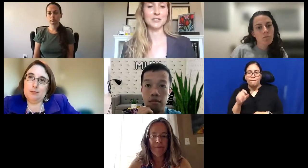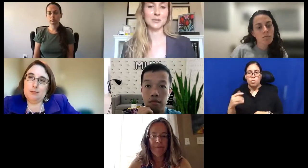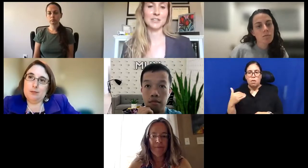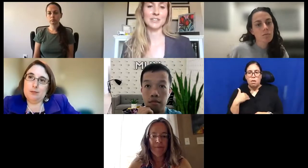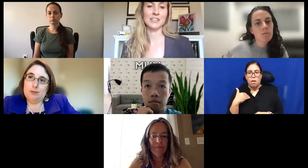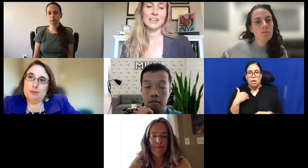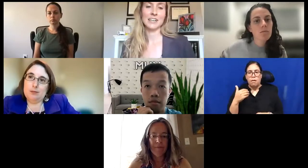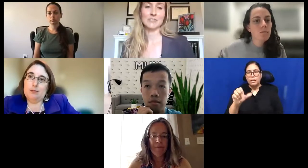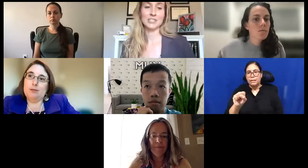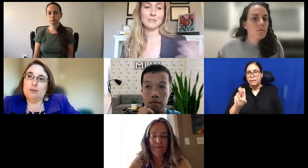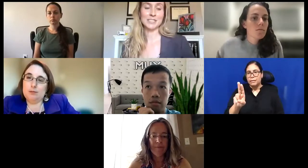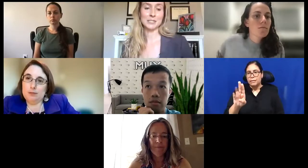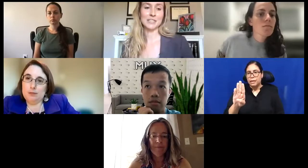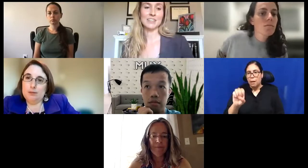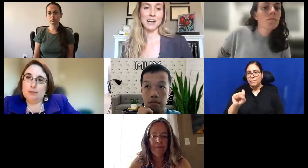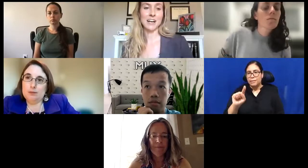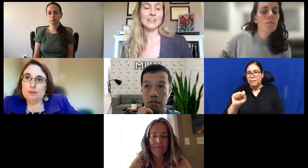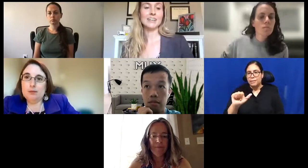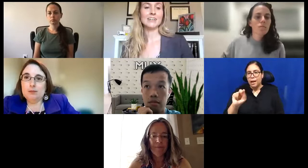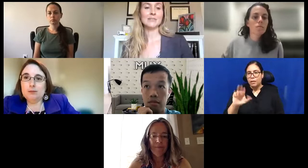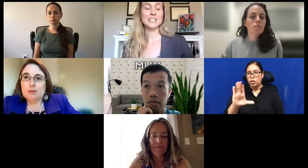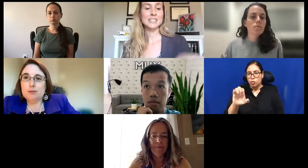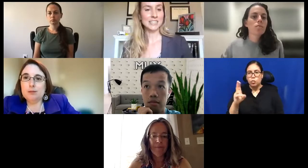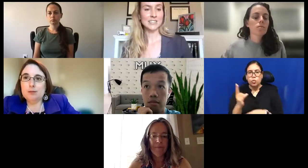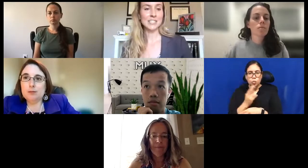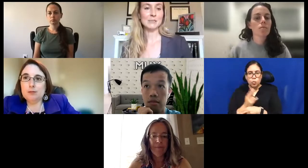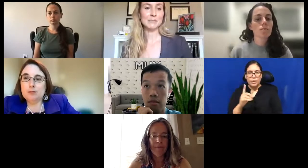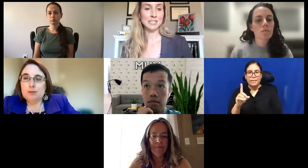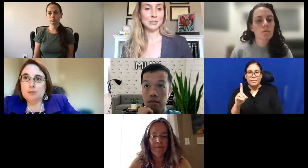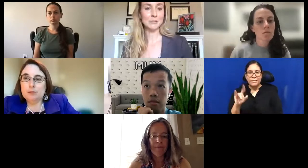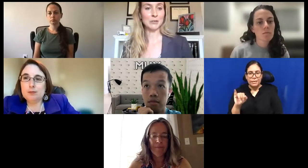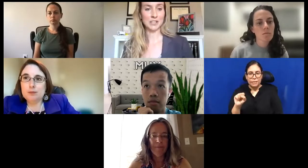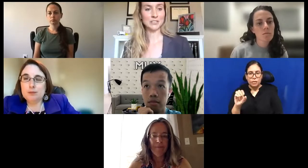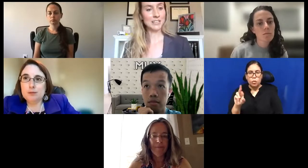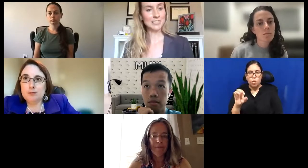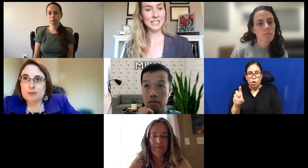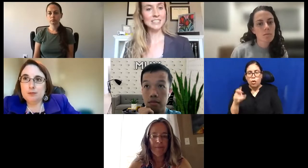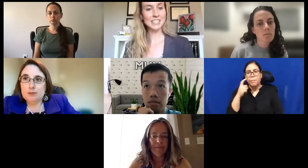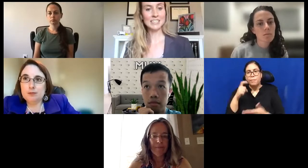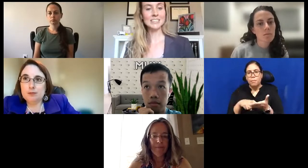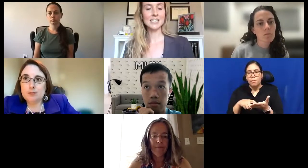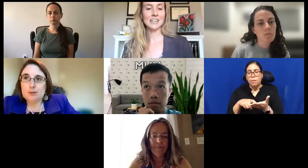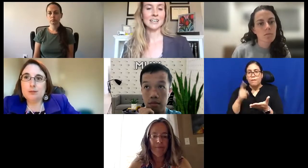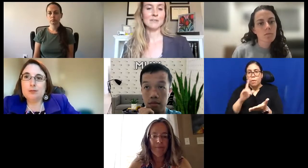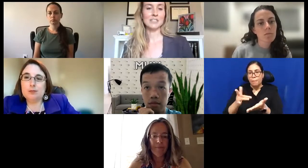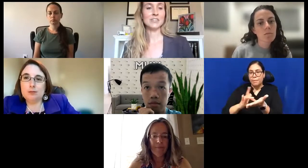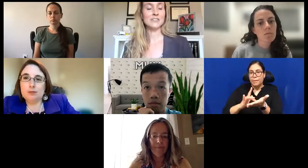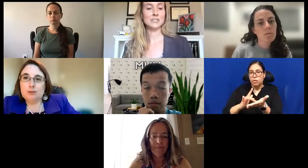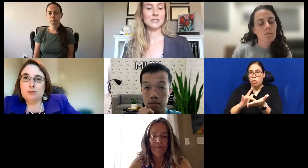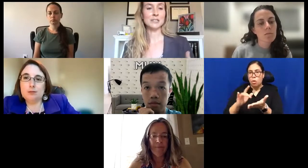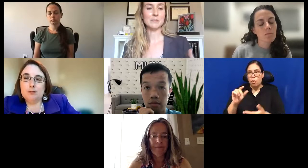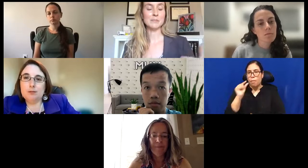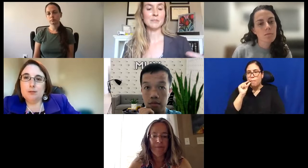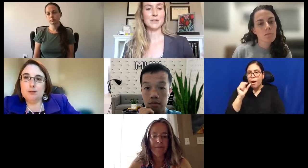substance use disorder, which comes into play a lot recently. I've seen with medicinal marijuana laws in many states. Even